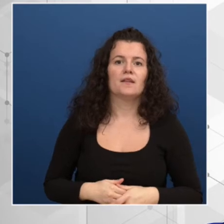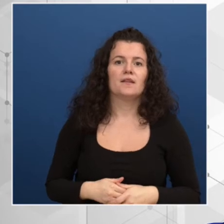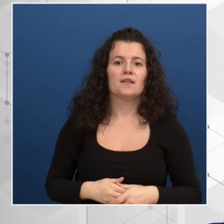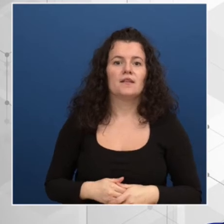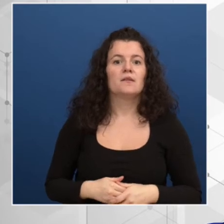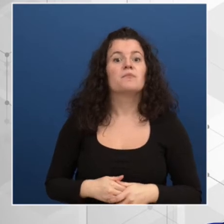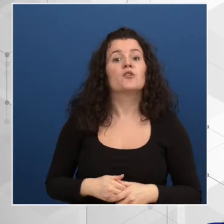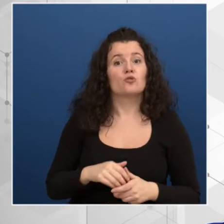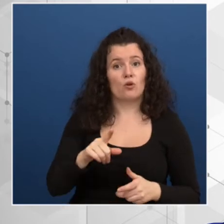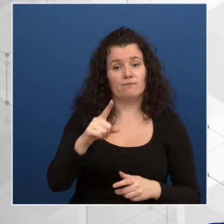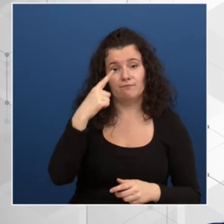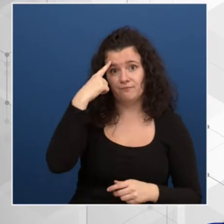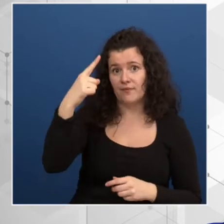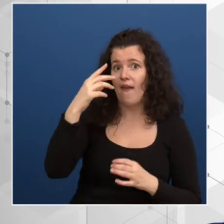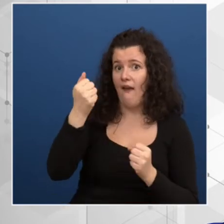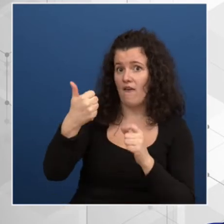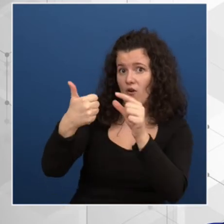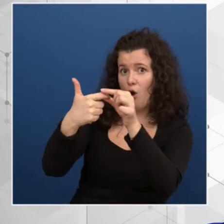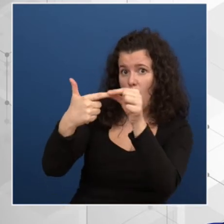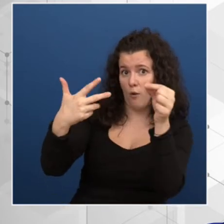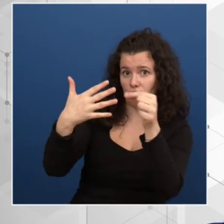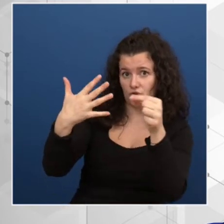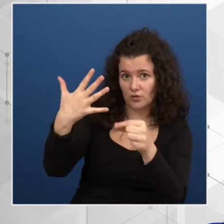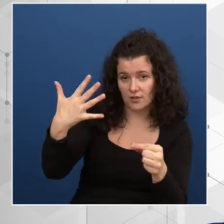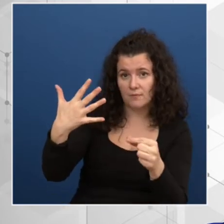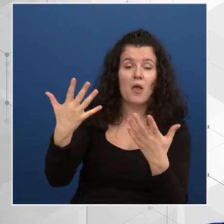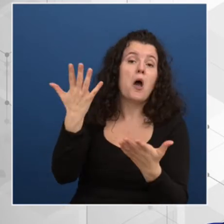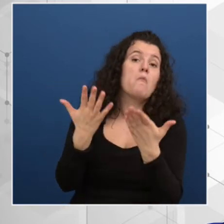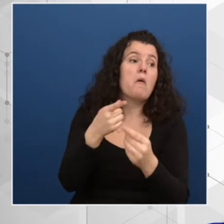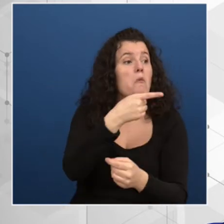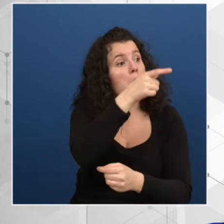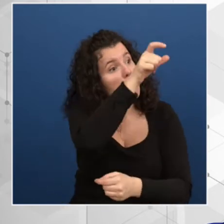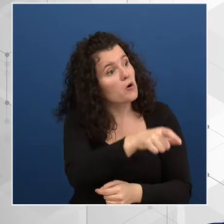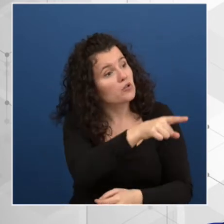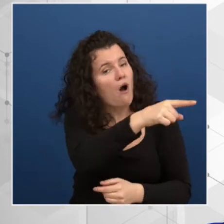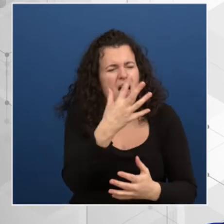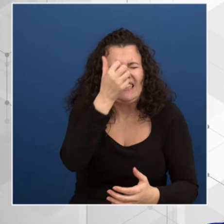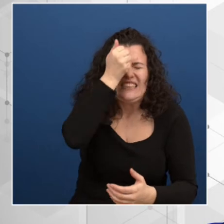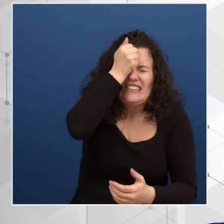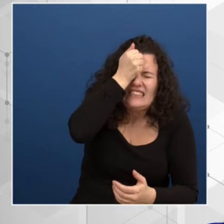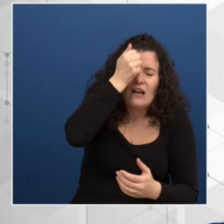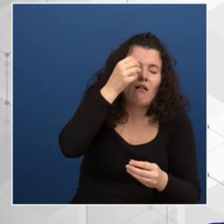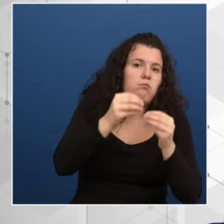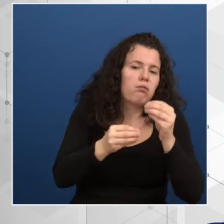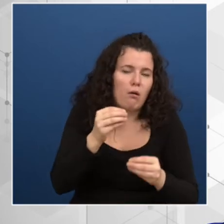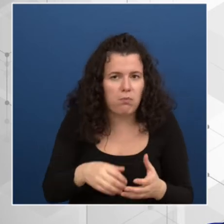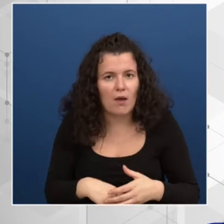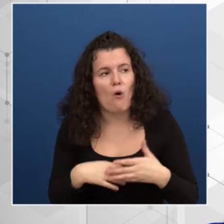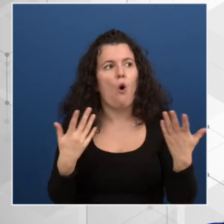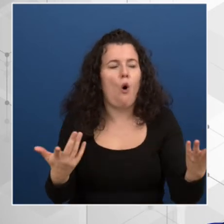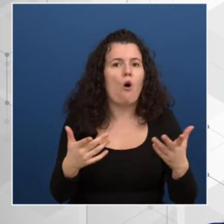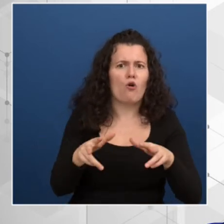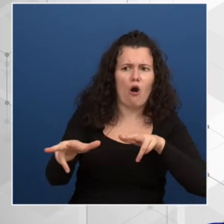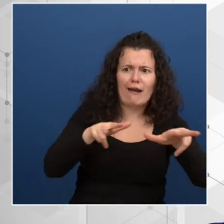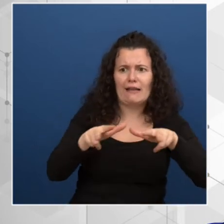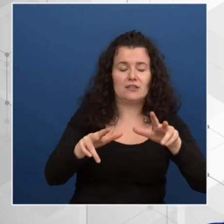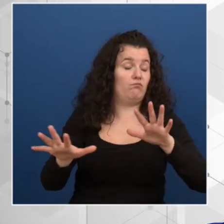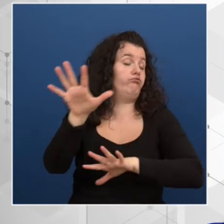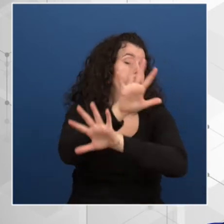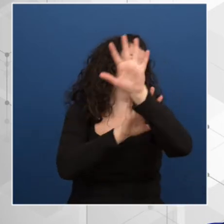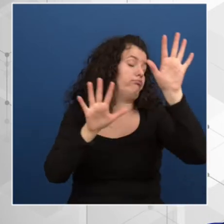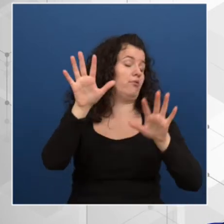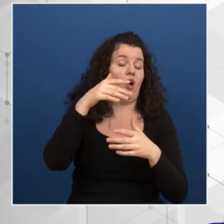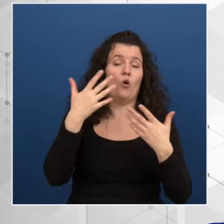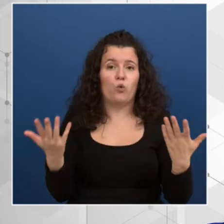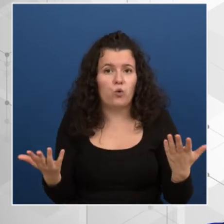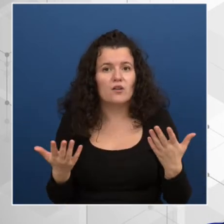functions. Some people struggle with organization and stress and memory. So think about task management and the benefit of apps and things to alert people,